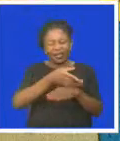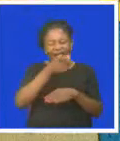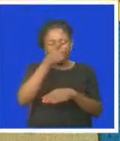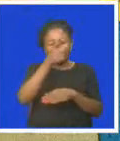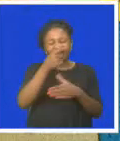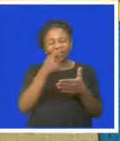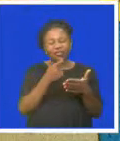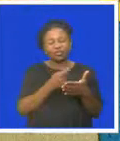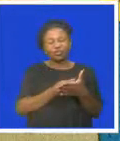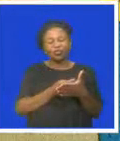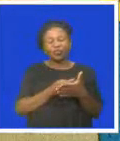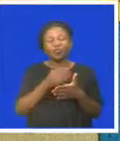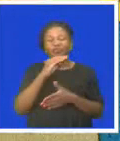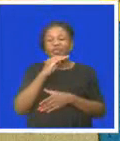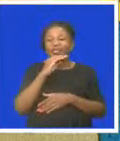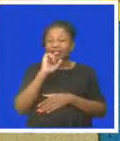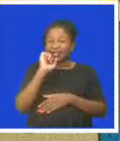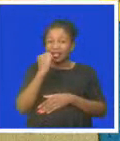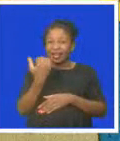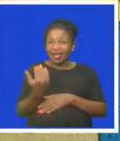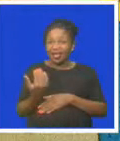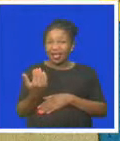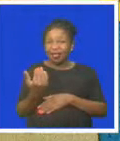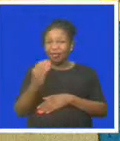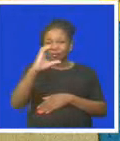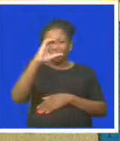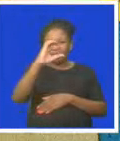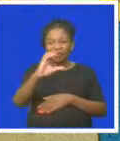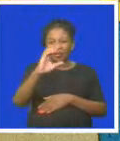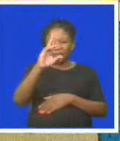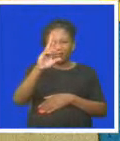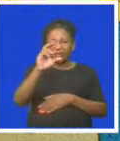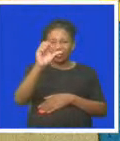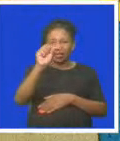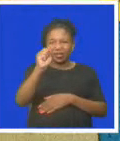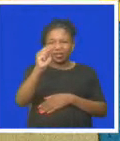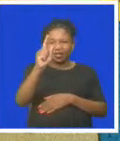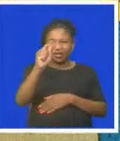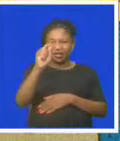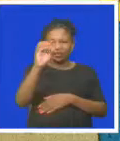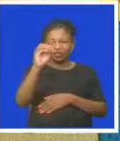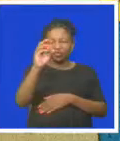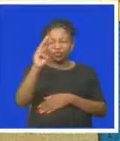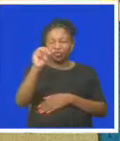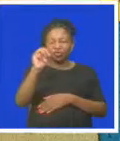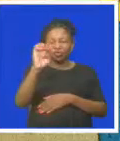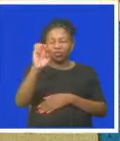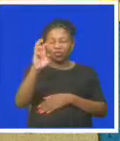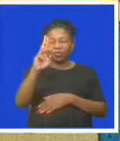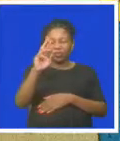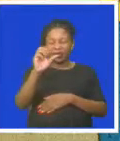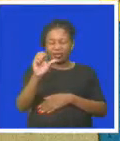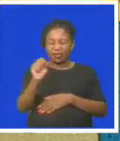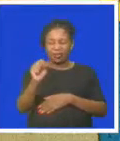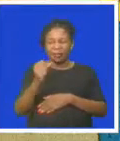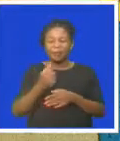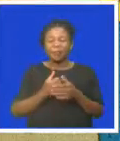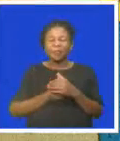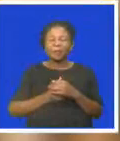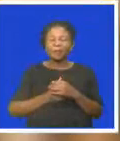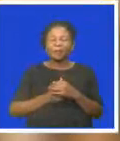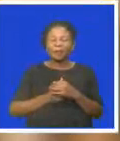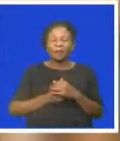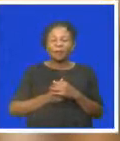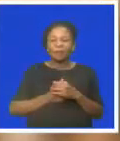one you will find in a market or in a shop is a... If you find someone in a shop, it's a